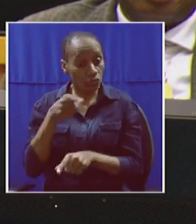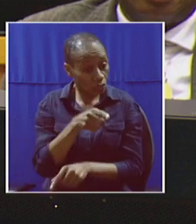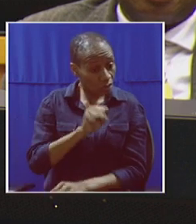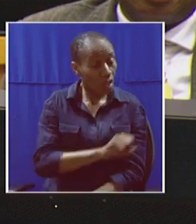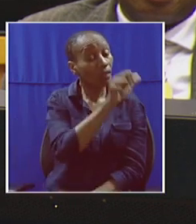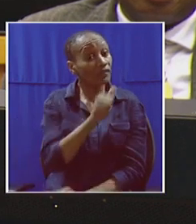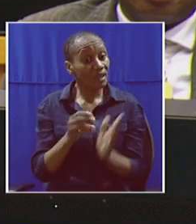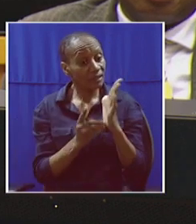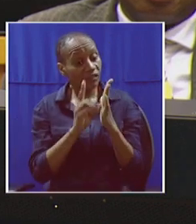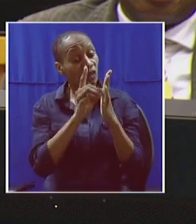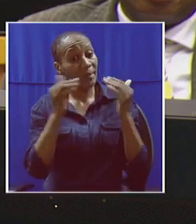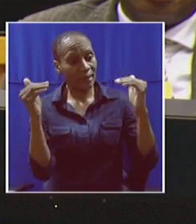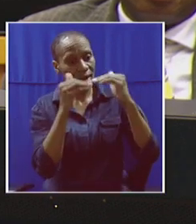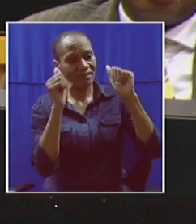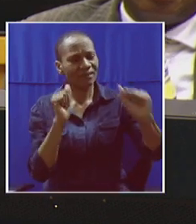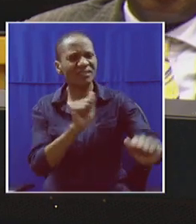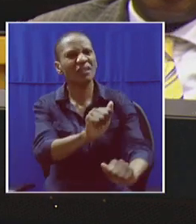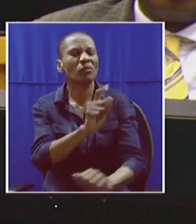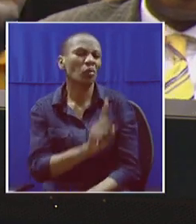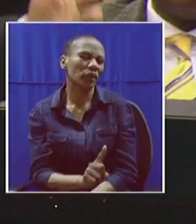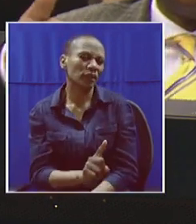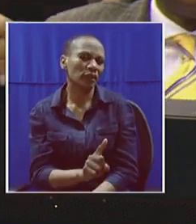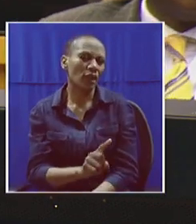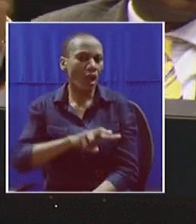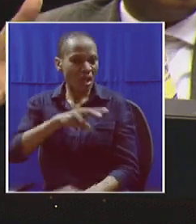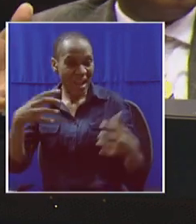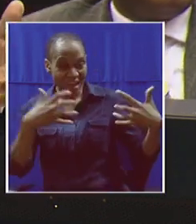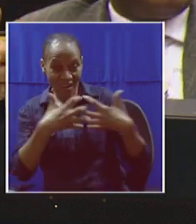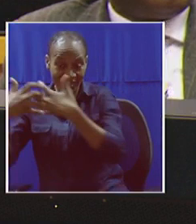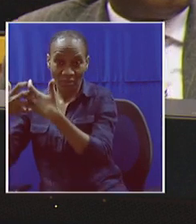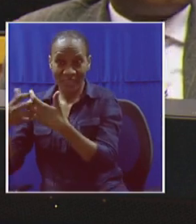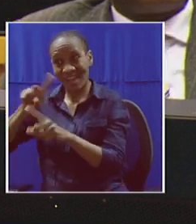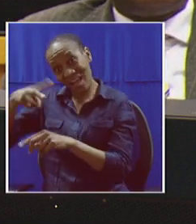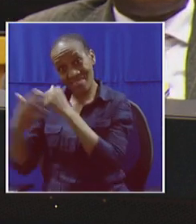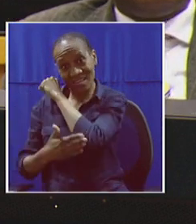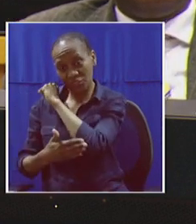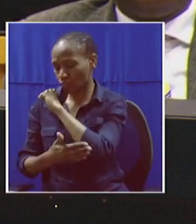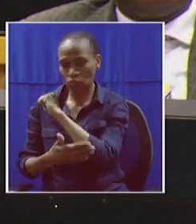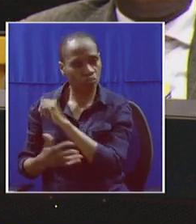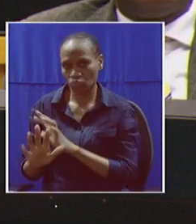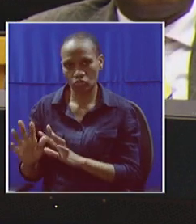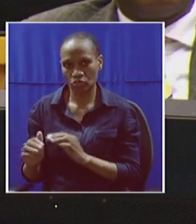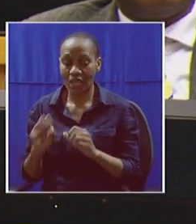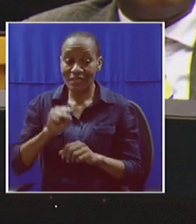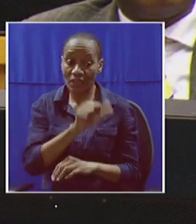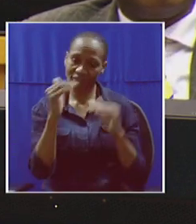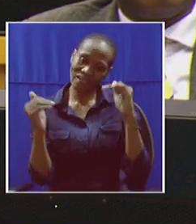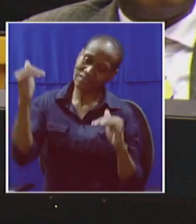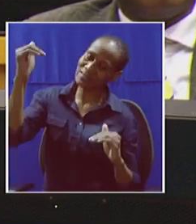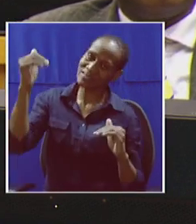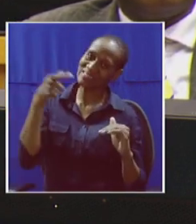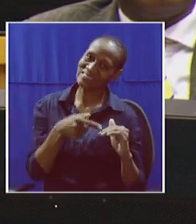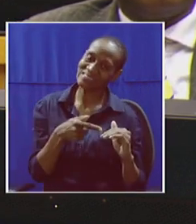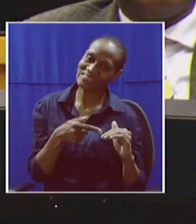we at a stage that should not be compared to Europe which is fully developed we are at a lower level of